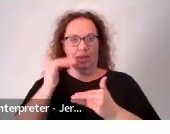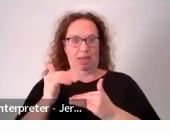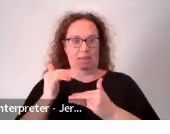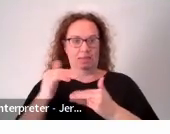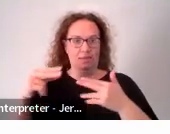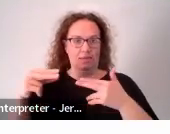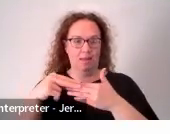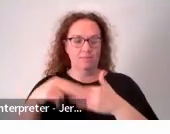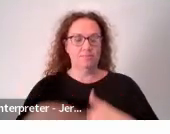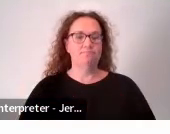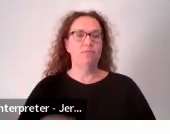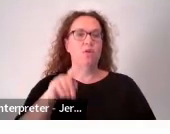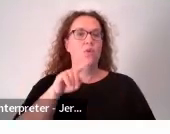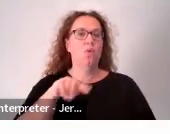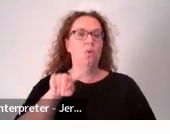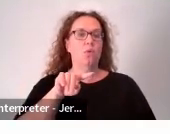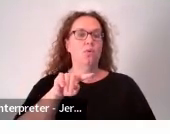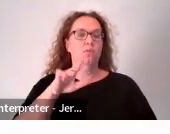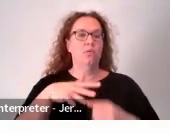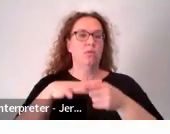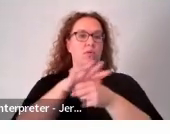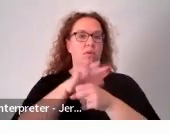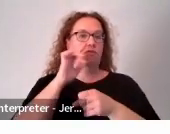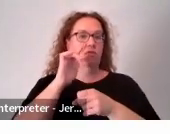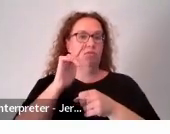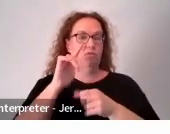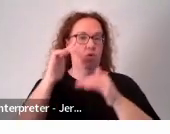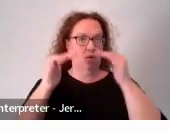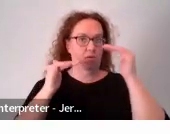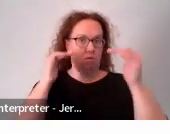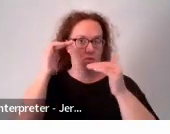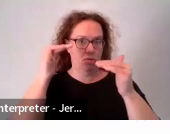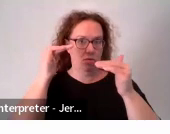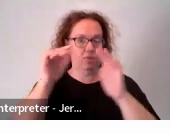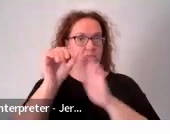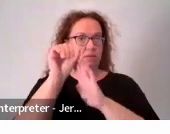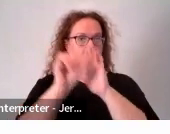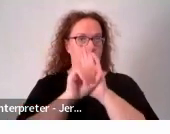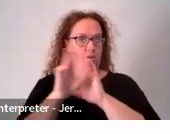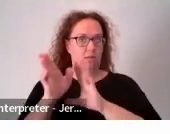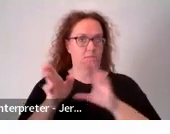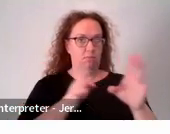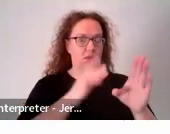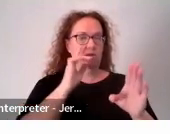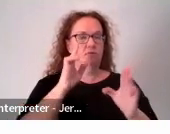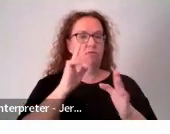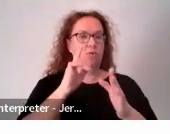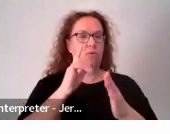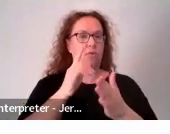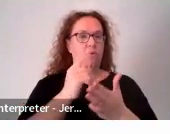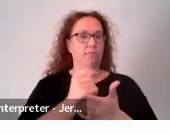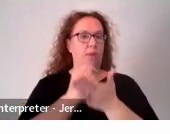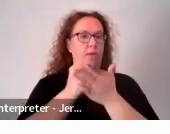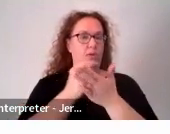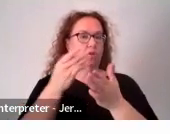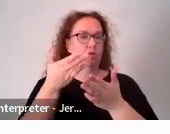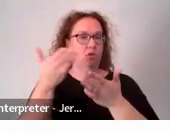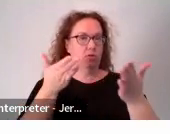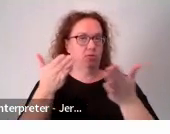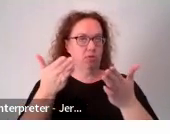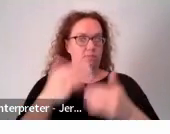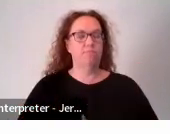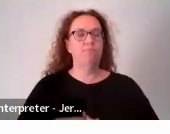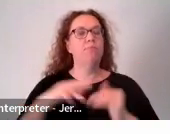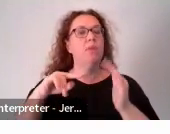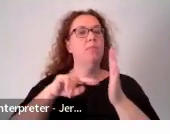slide. Those are all covered for adults on the state plan for rehabilitative purposes,